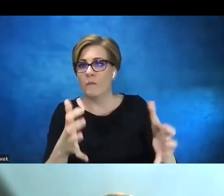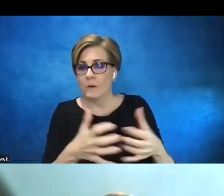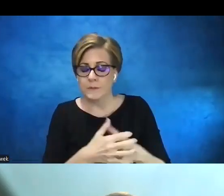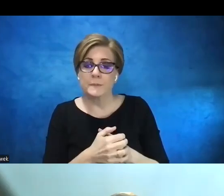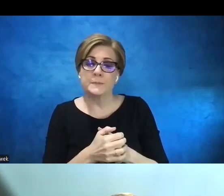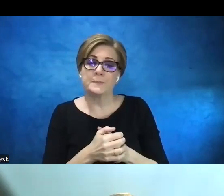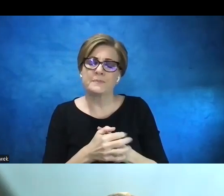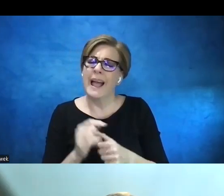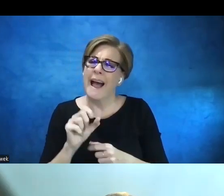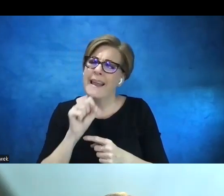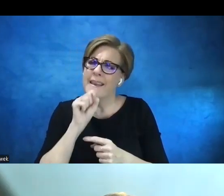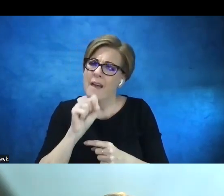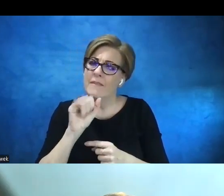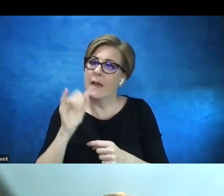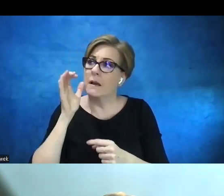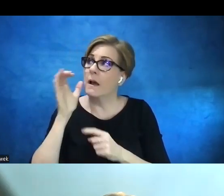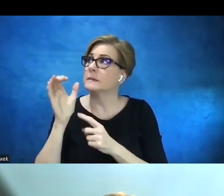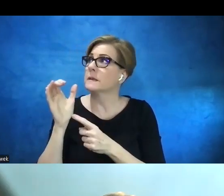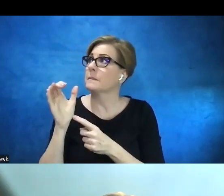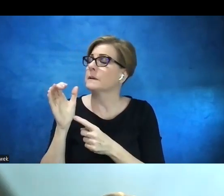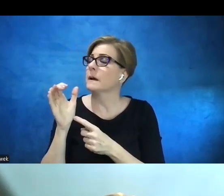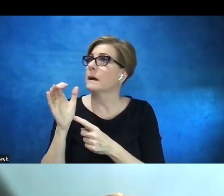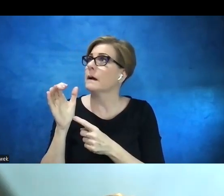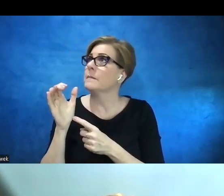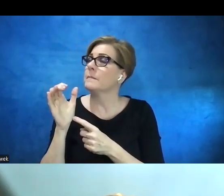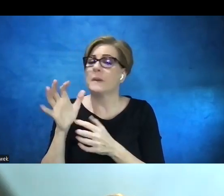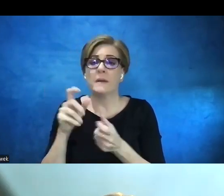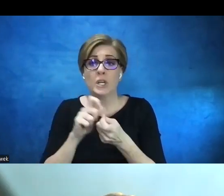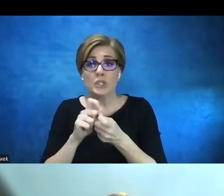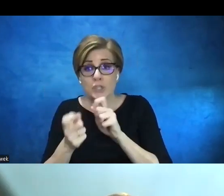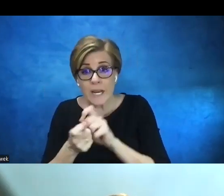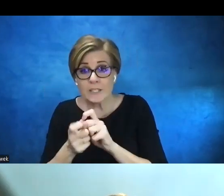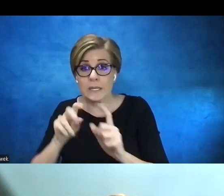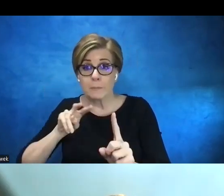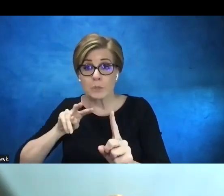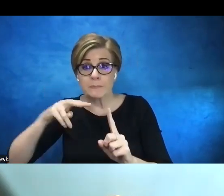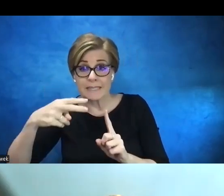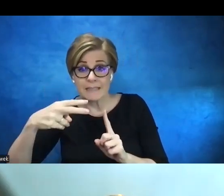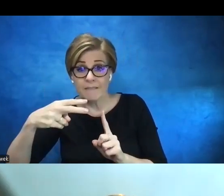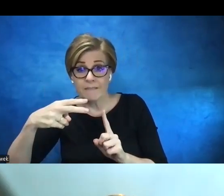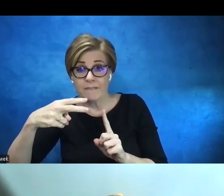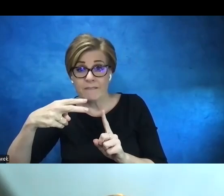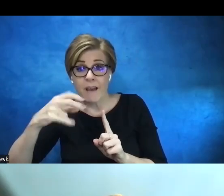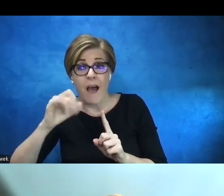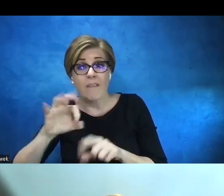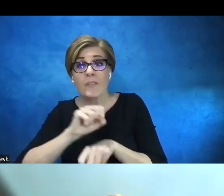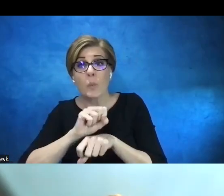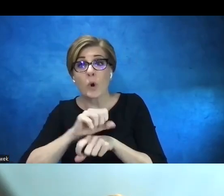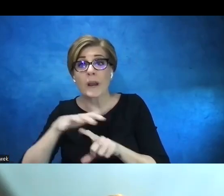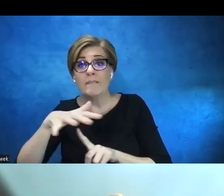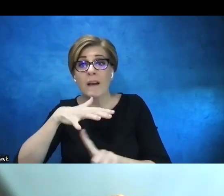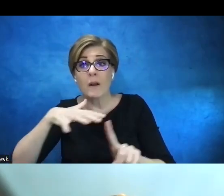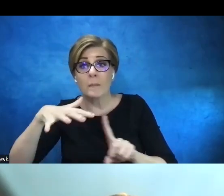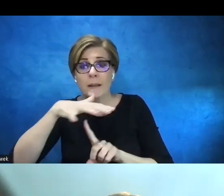that concept of, changing that perspective in the work environment. I think it was more of